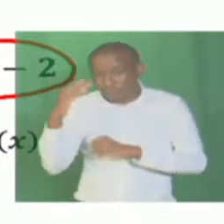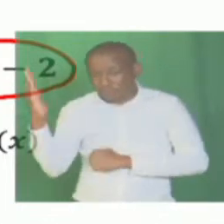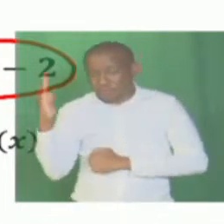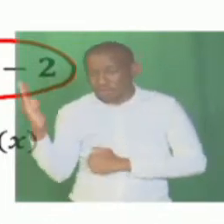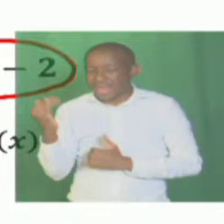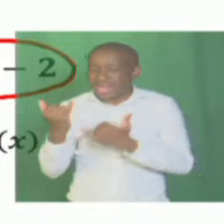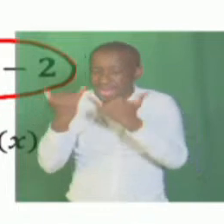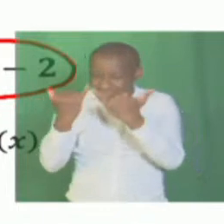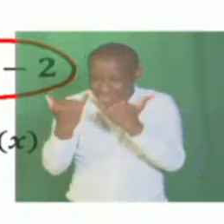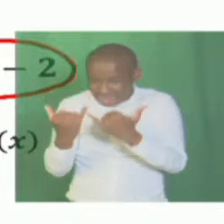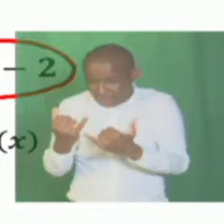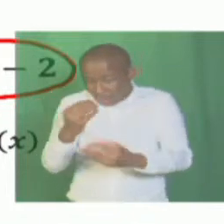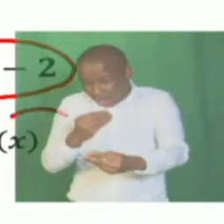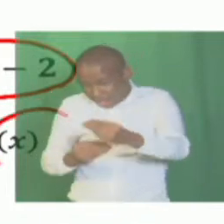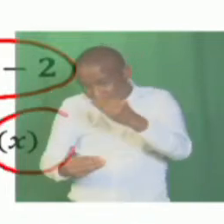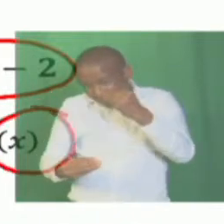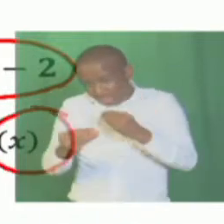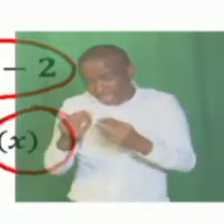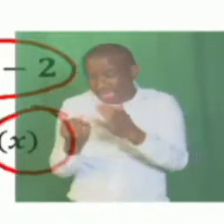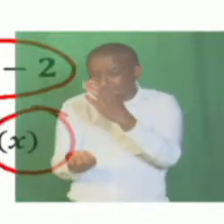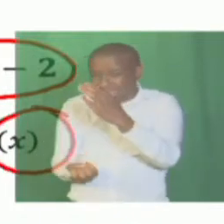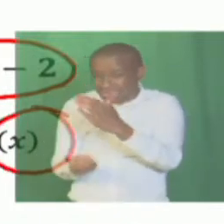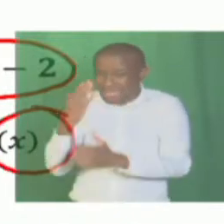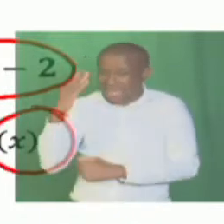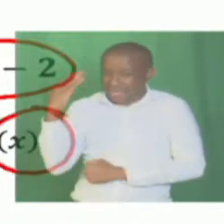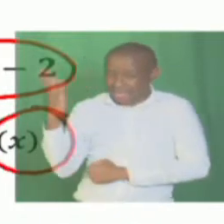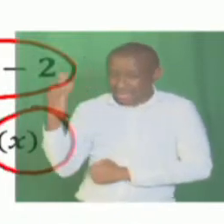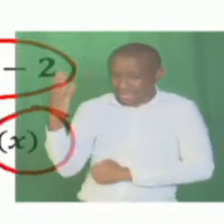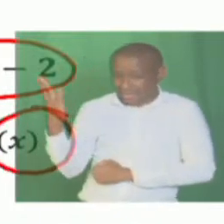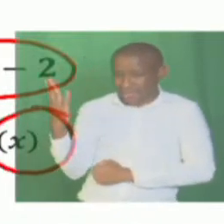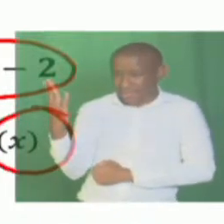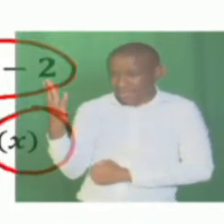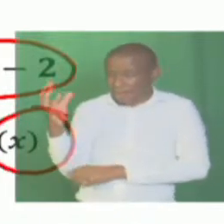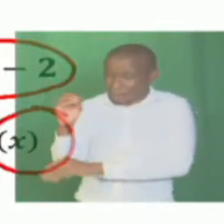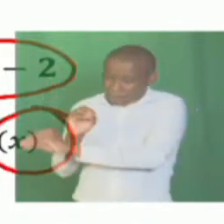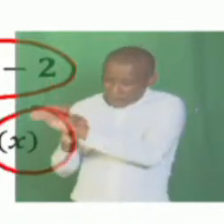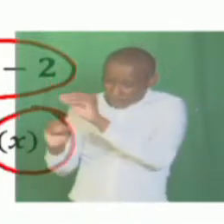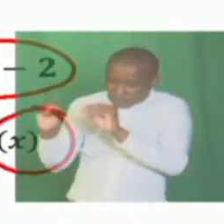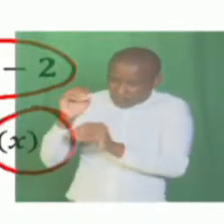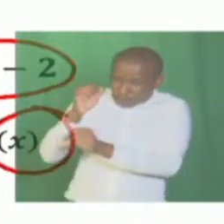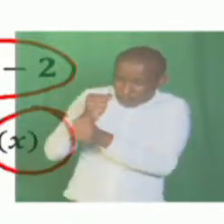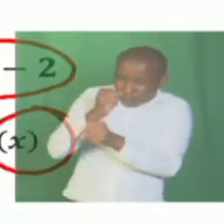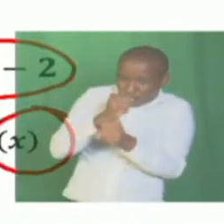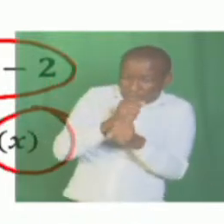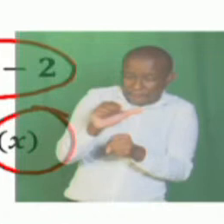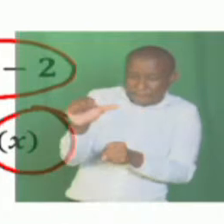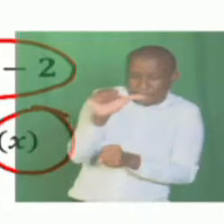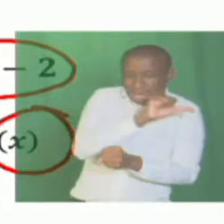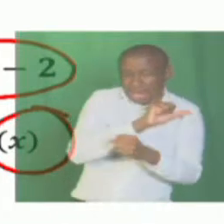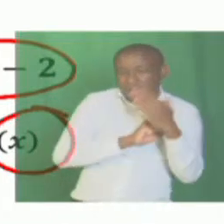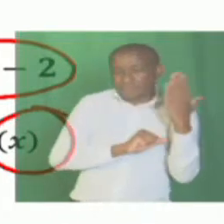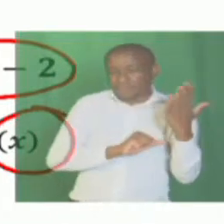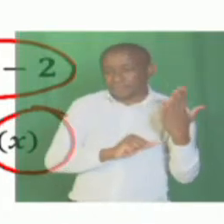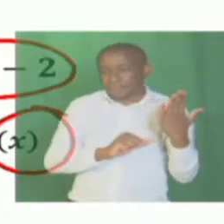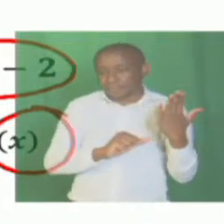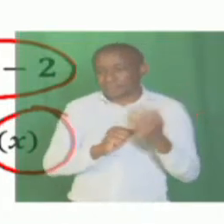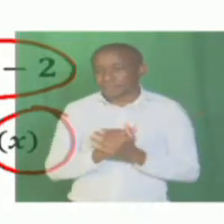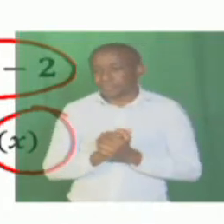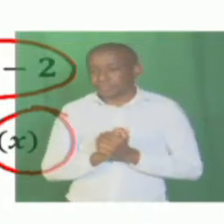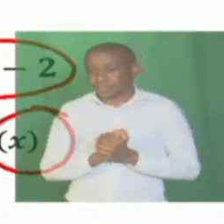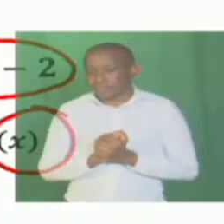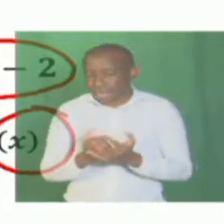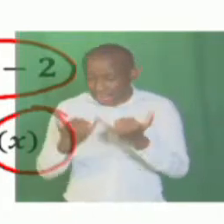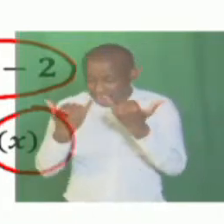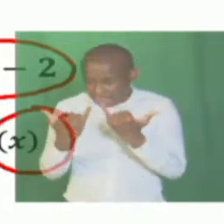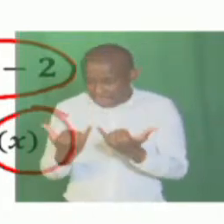side. Now, when we are doing the inverse, we'll start on the right-hand side and map our way back to the left-hand side. So we will